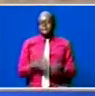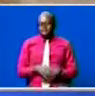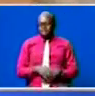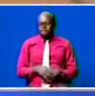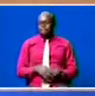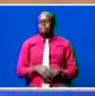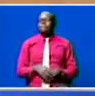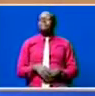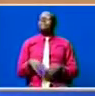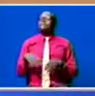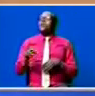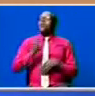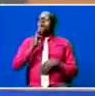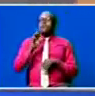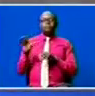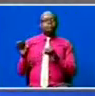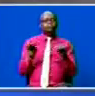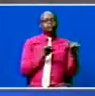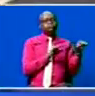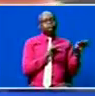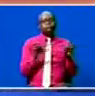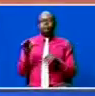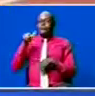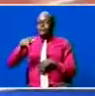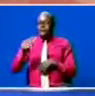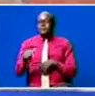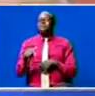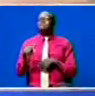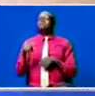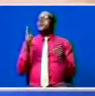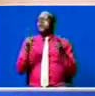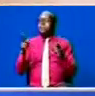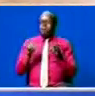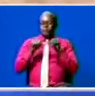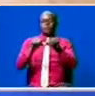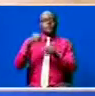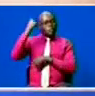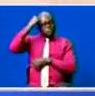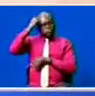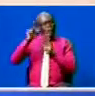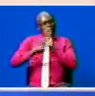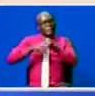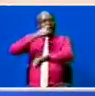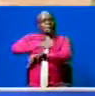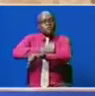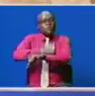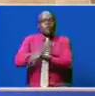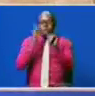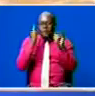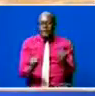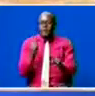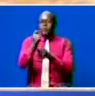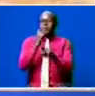nothing moves but the raging waters. Ordinarily, lessons would be on at Sintan Primary School, but a new lesson